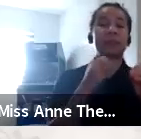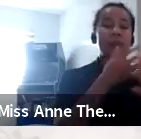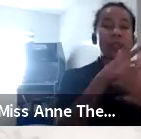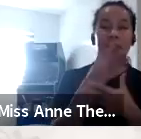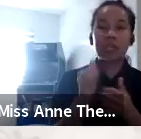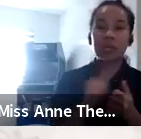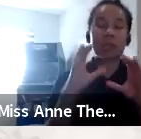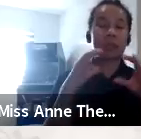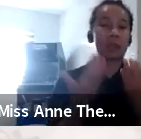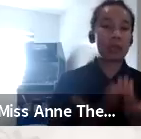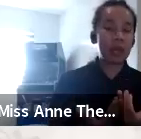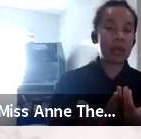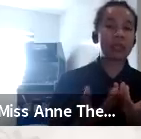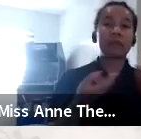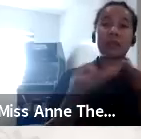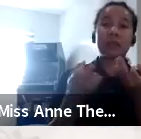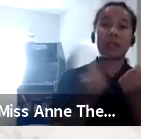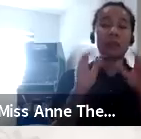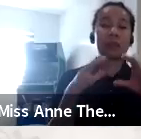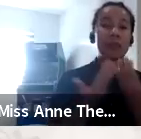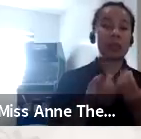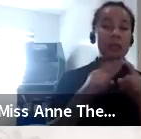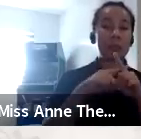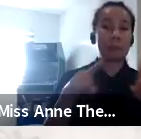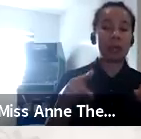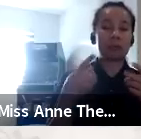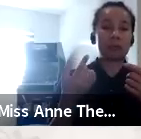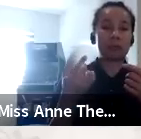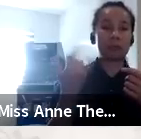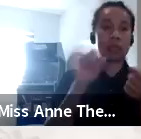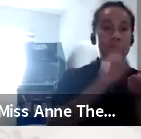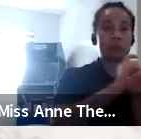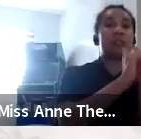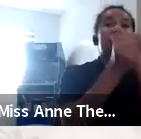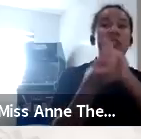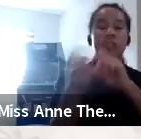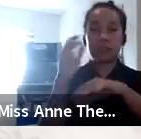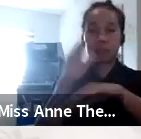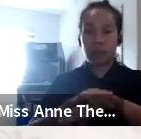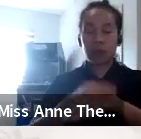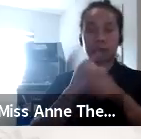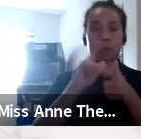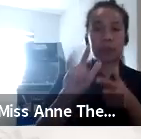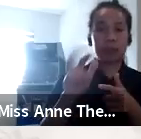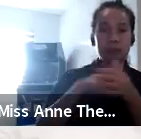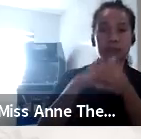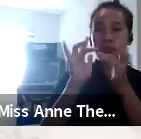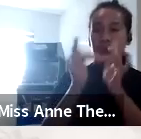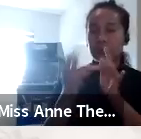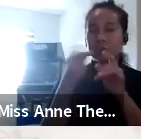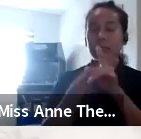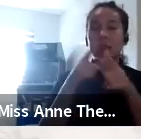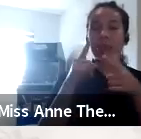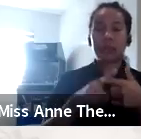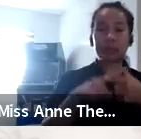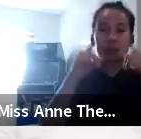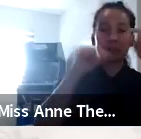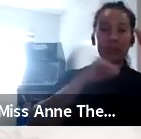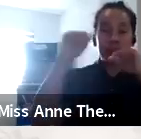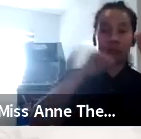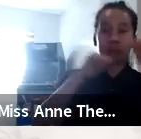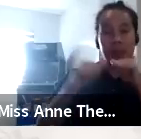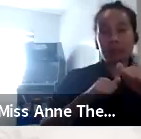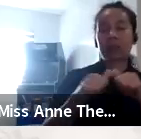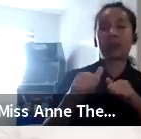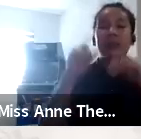to the class. But then they shifted immediately to online. And then periodical exams and other exams